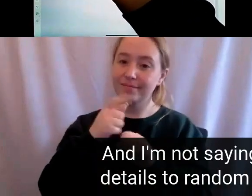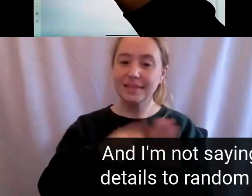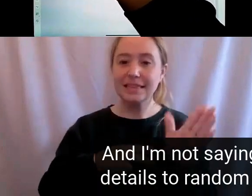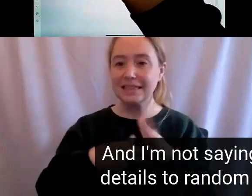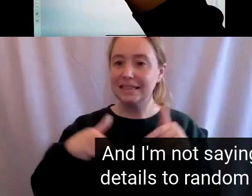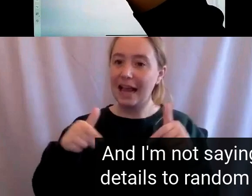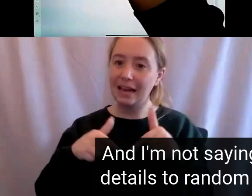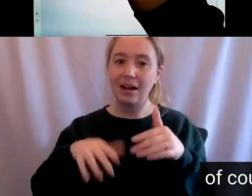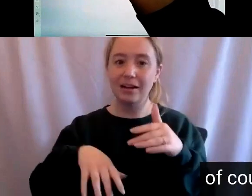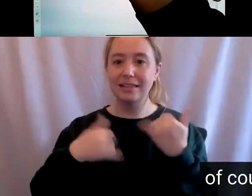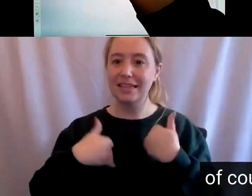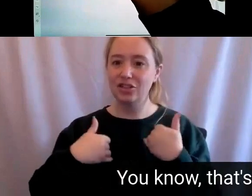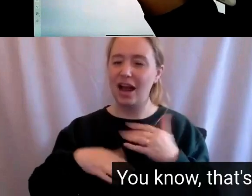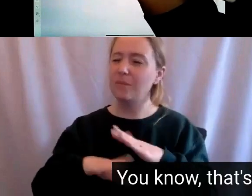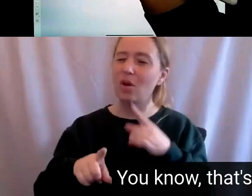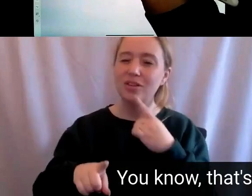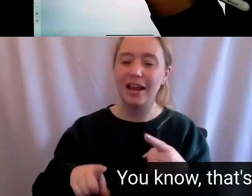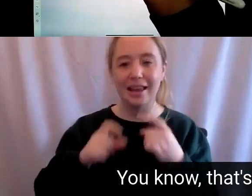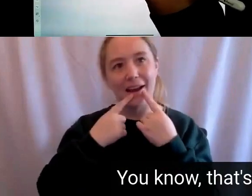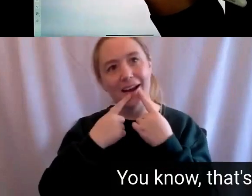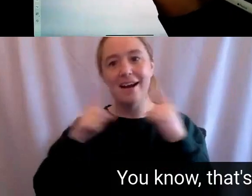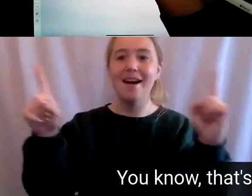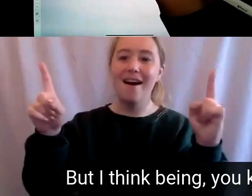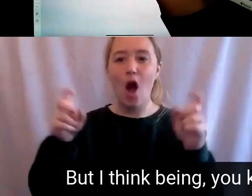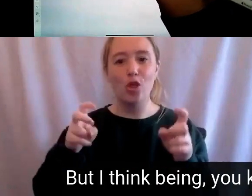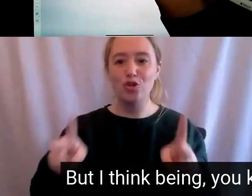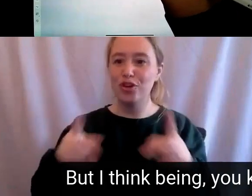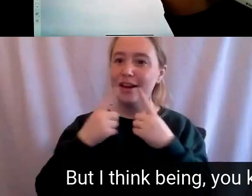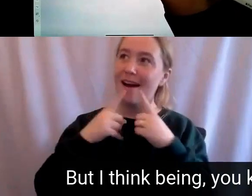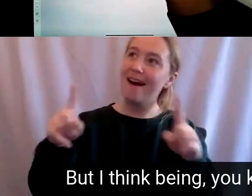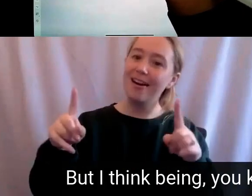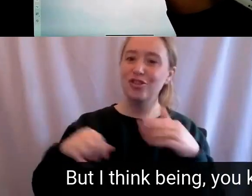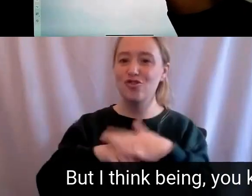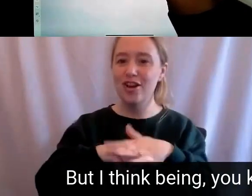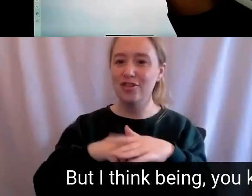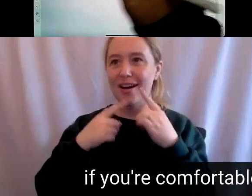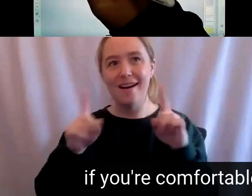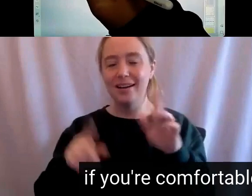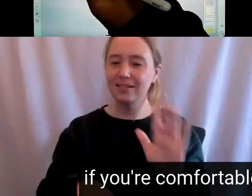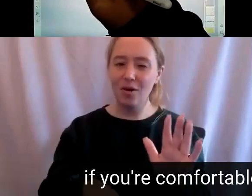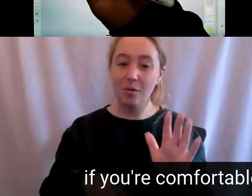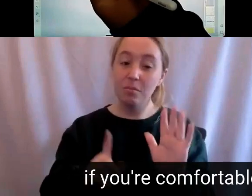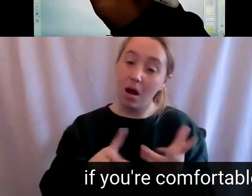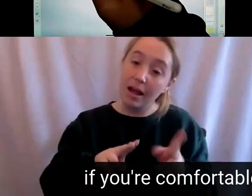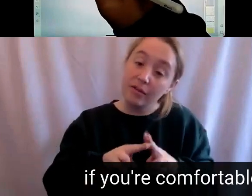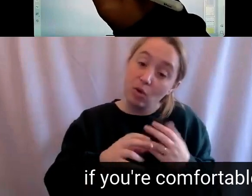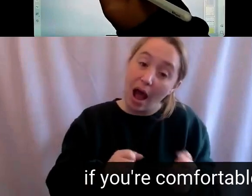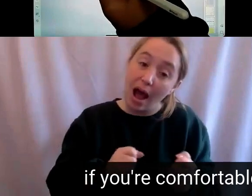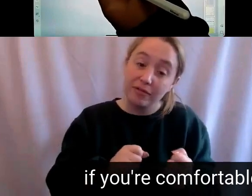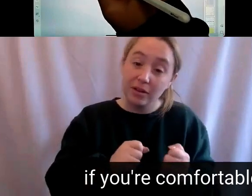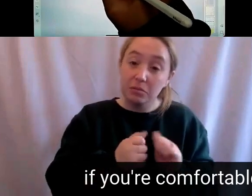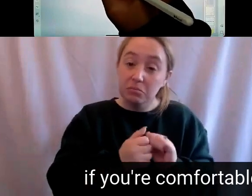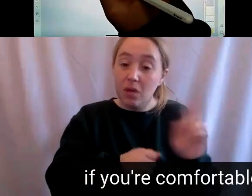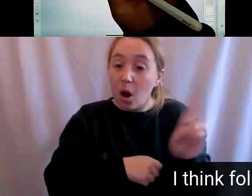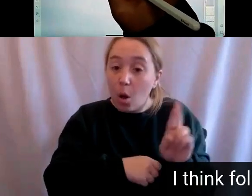to random strangers in the street, of course, guys, you know, that's not what I'm saying. But I think being, you know, open with your circle, if you're comfortable to do that, is